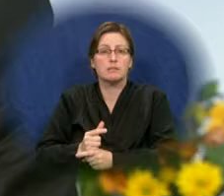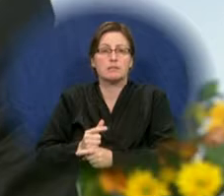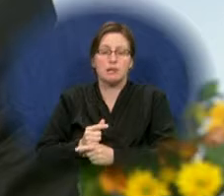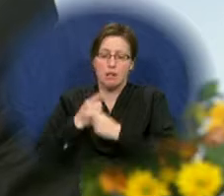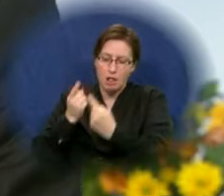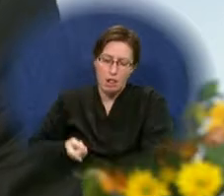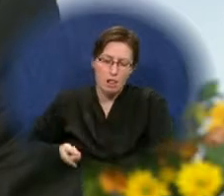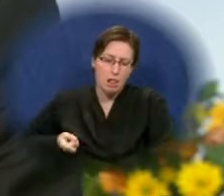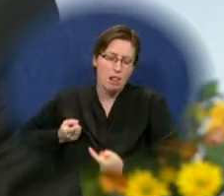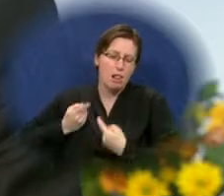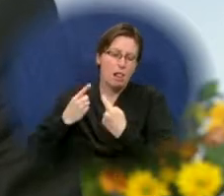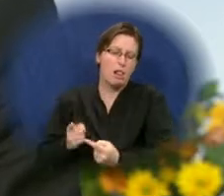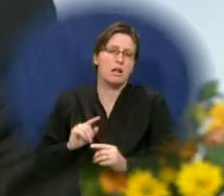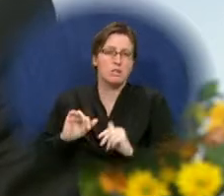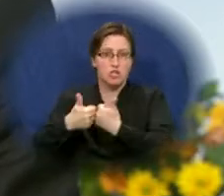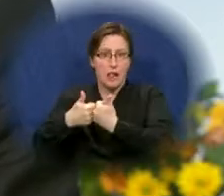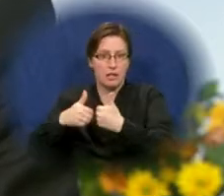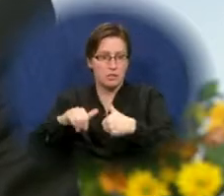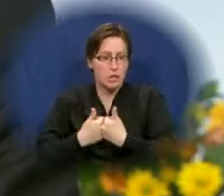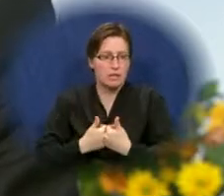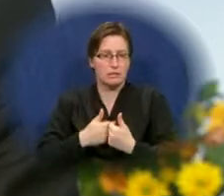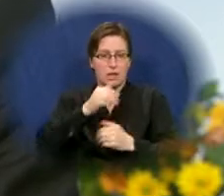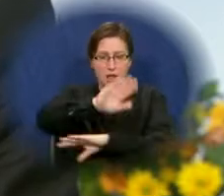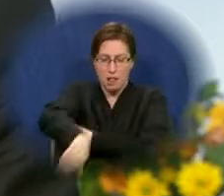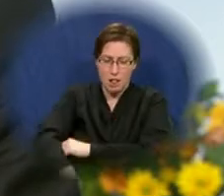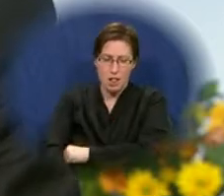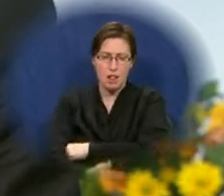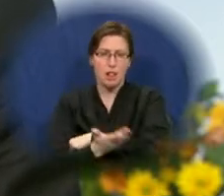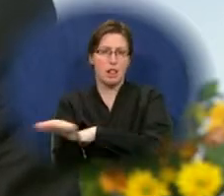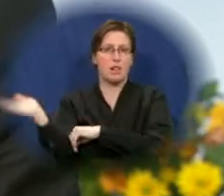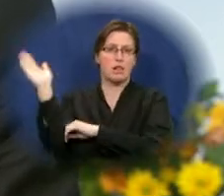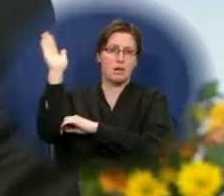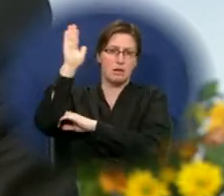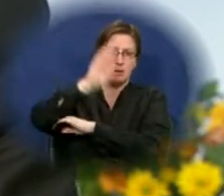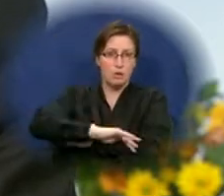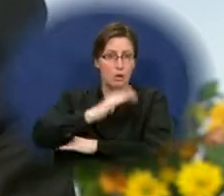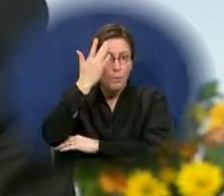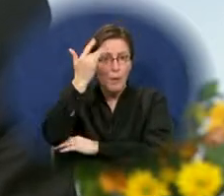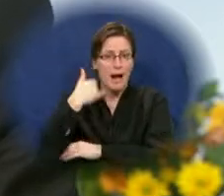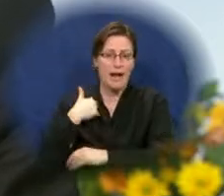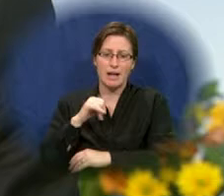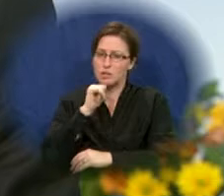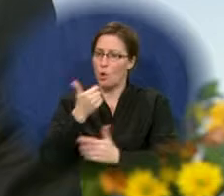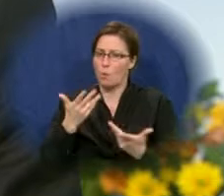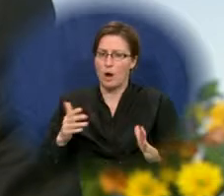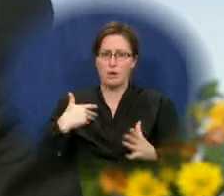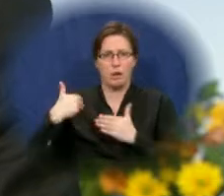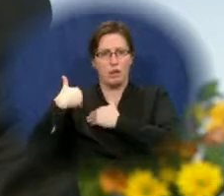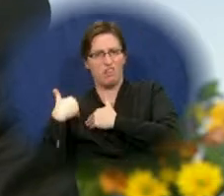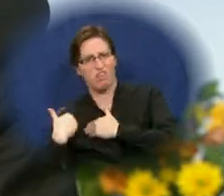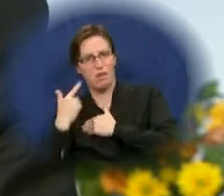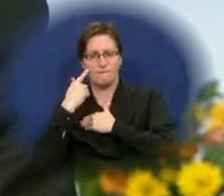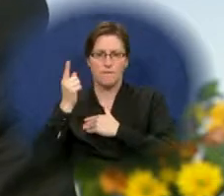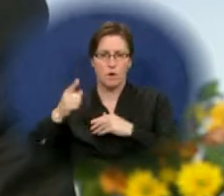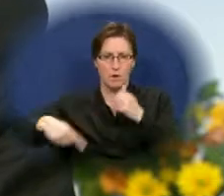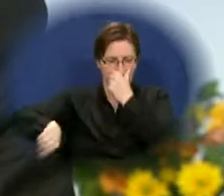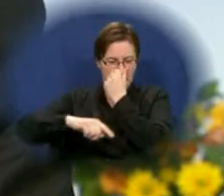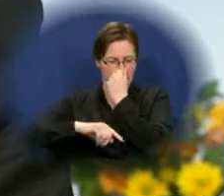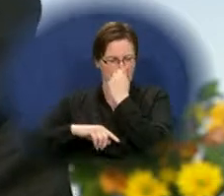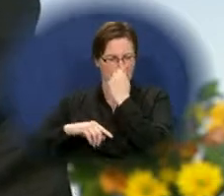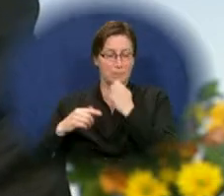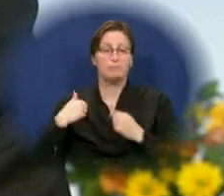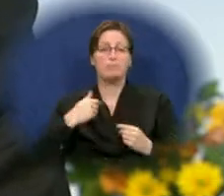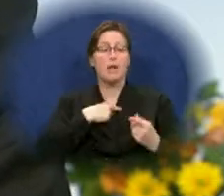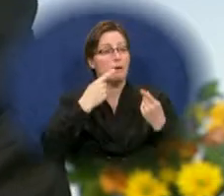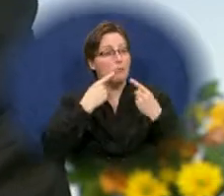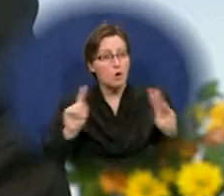and drudgery, working night and day in order not to burden any of you, we proclaimed to you